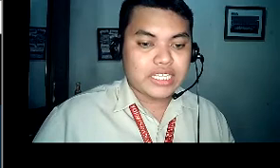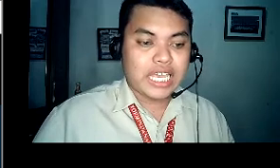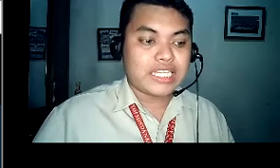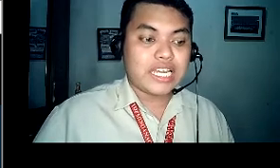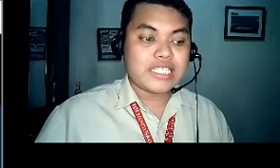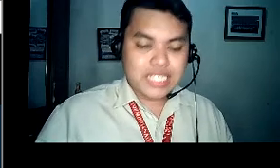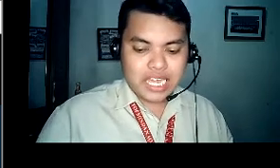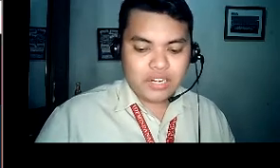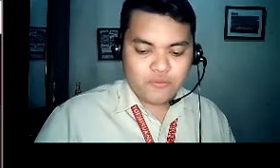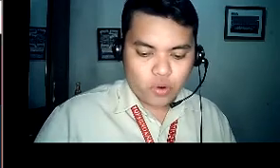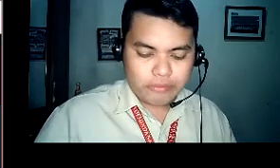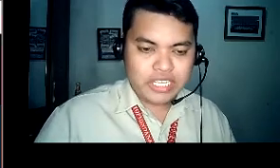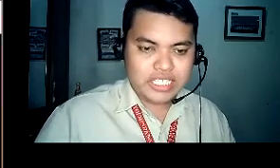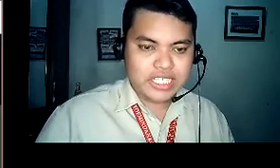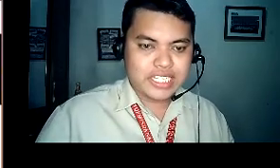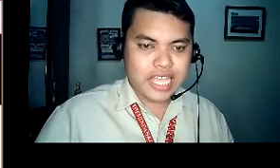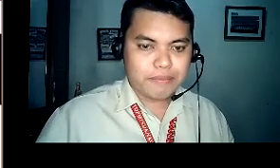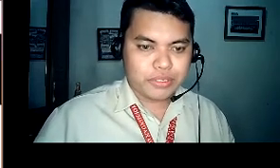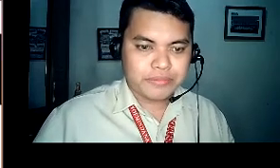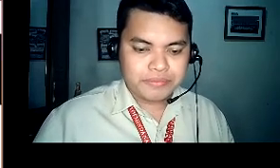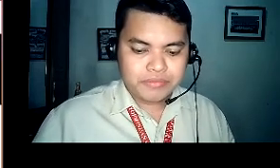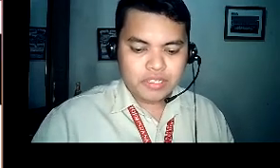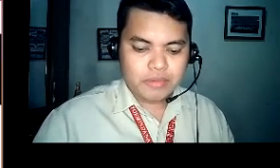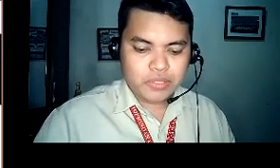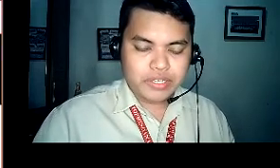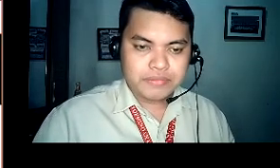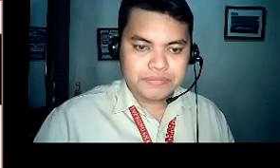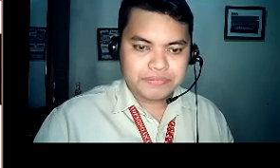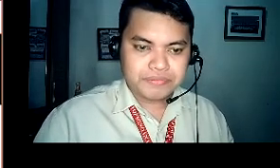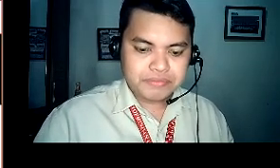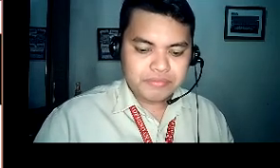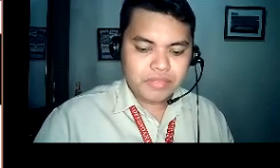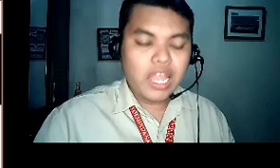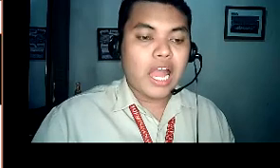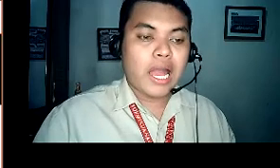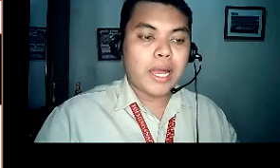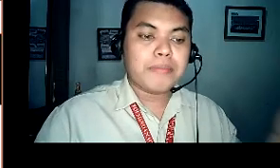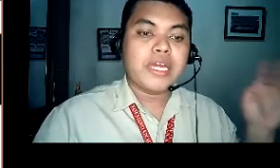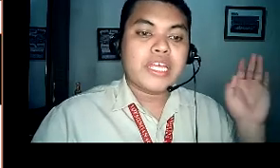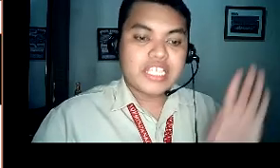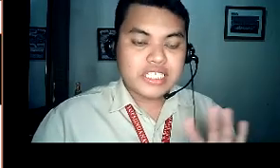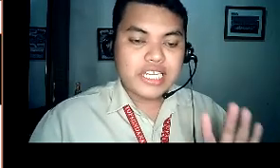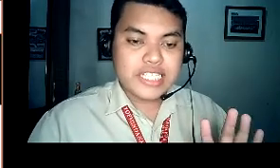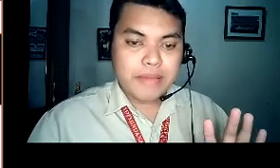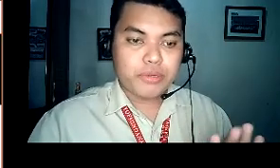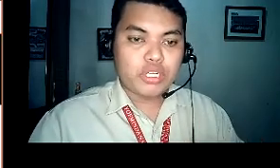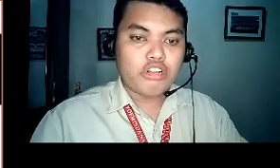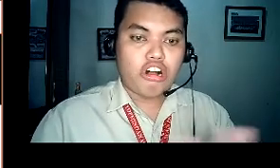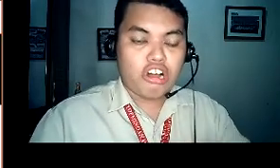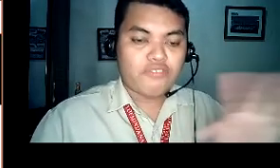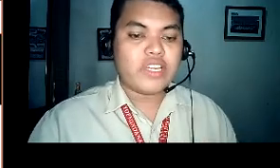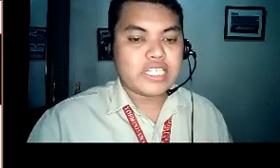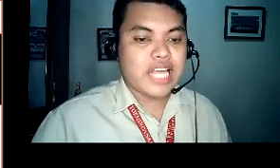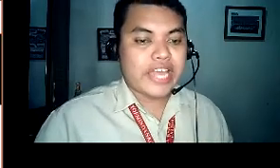equivalent in sign form. This is an example. I'm sorry. Um, this is an